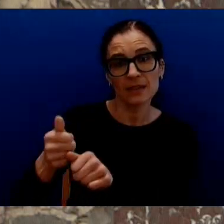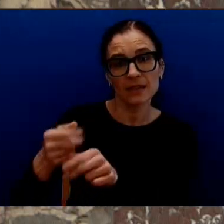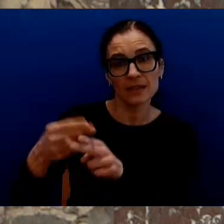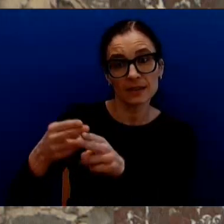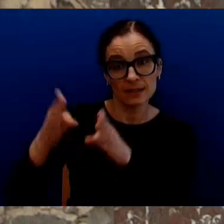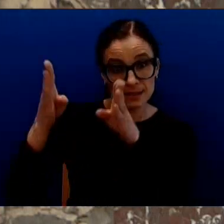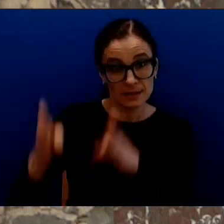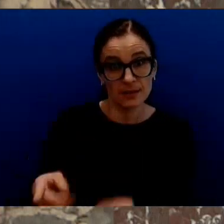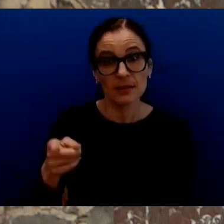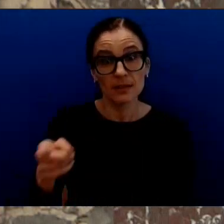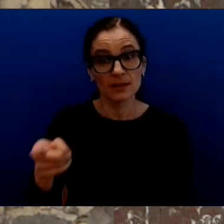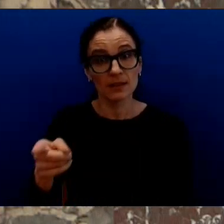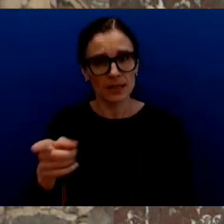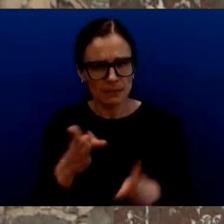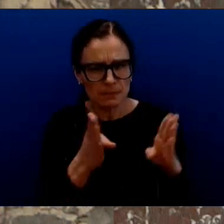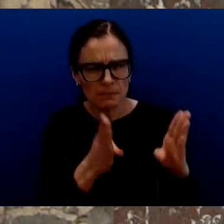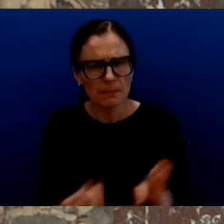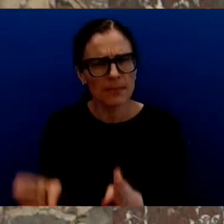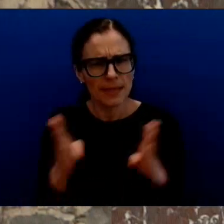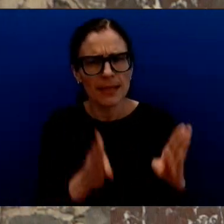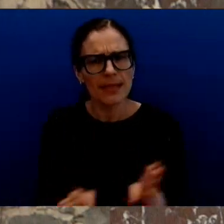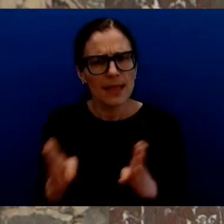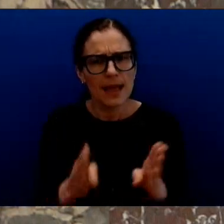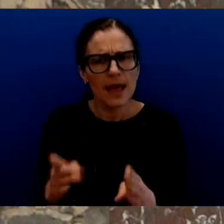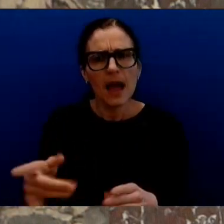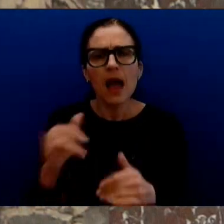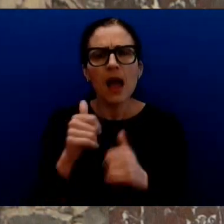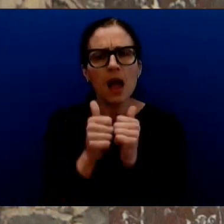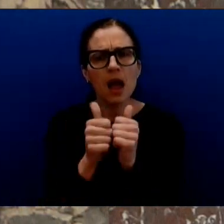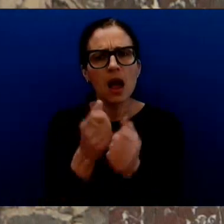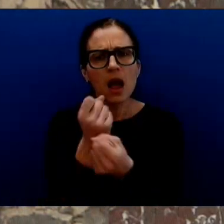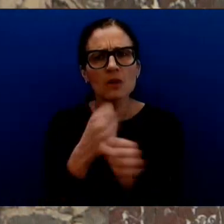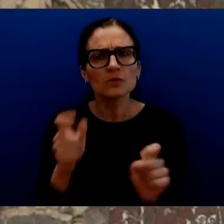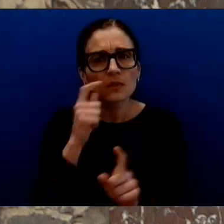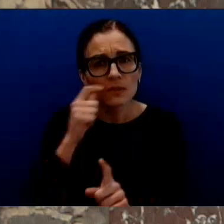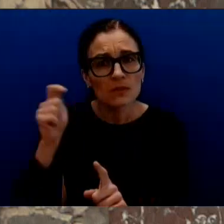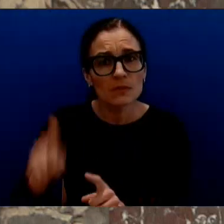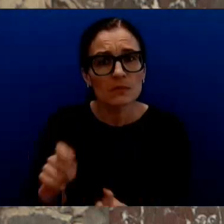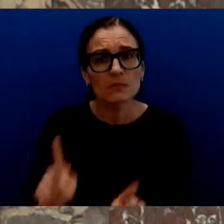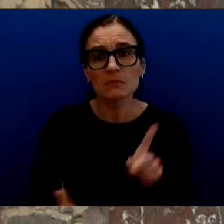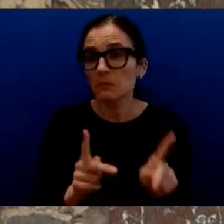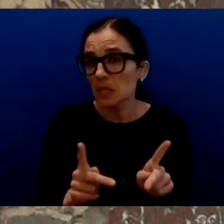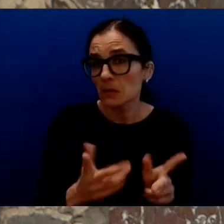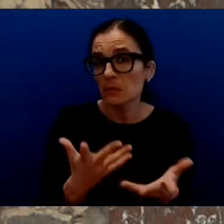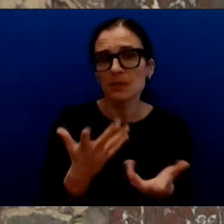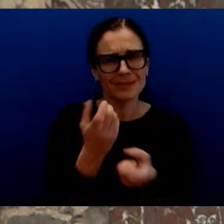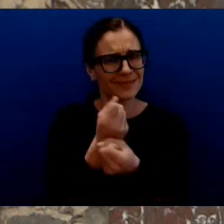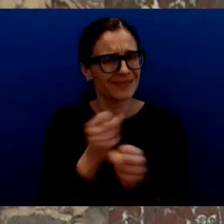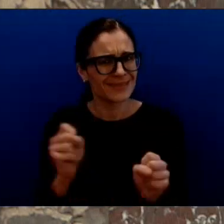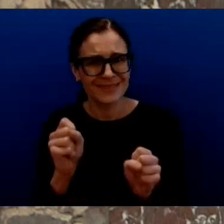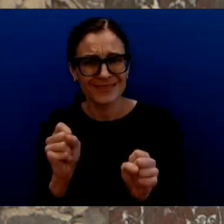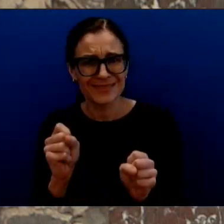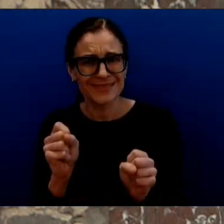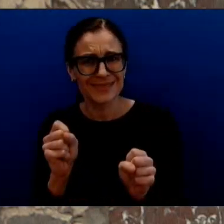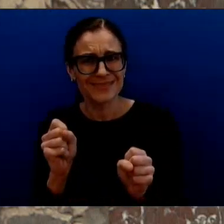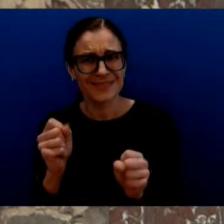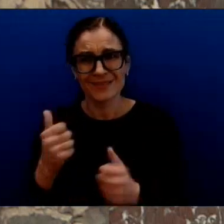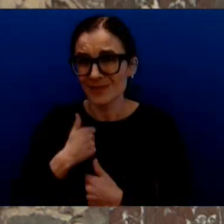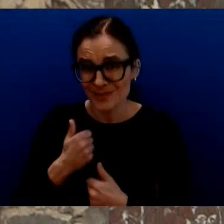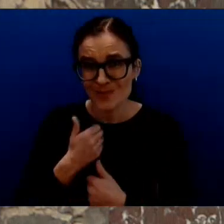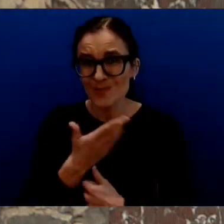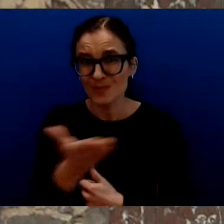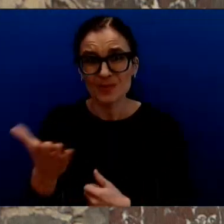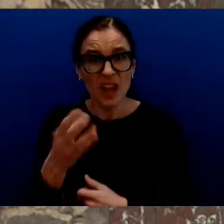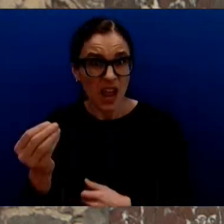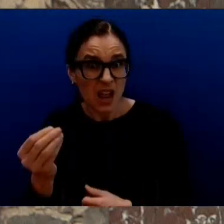saving Ukrainian civilians, Ukrainian soldiers, and yes, even Russian soldiers. She was captured and tortured by the Russians. When she was